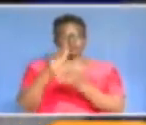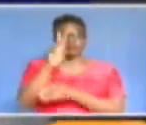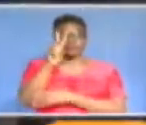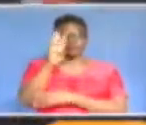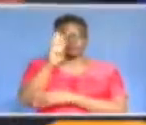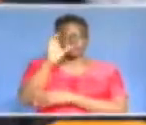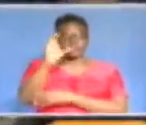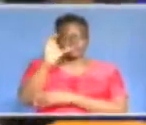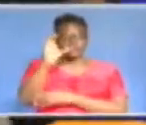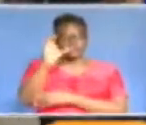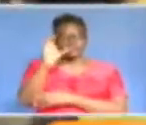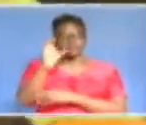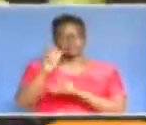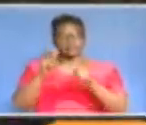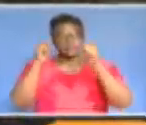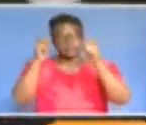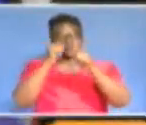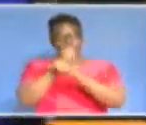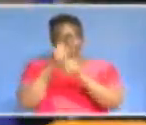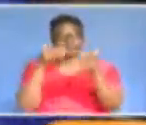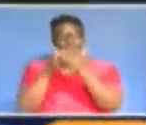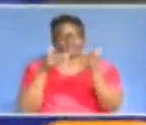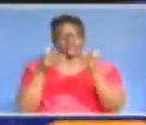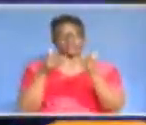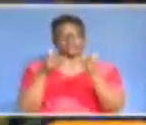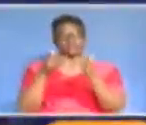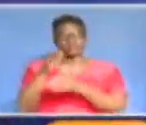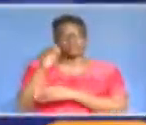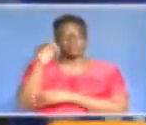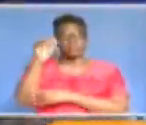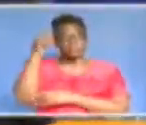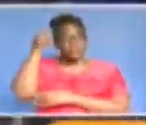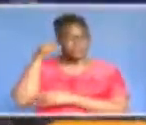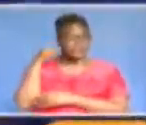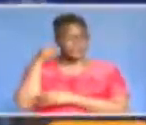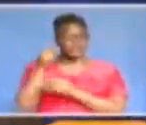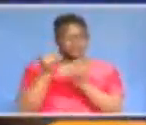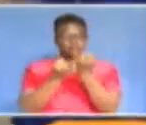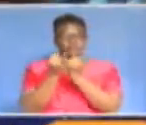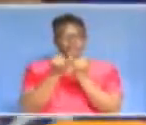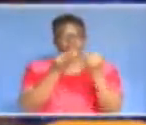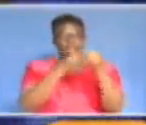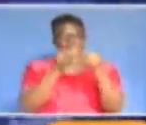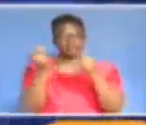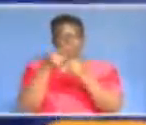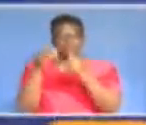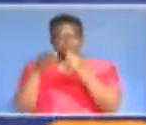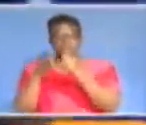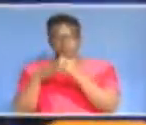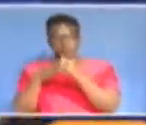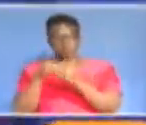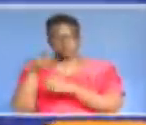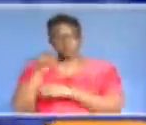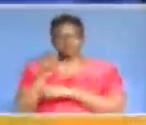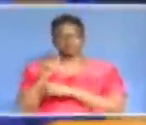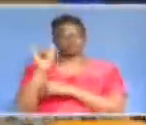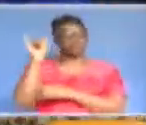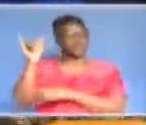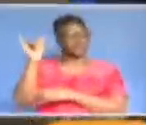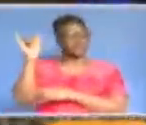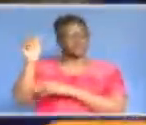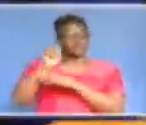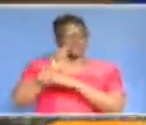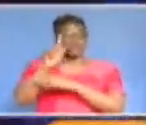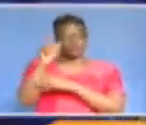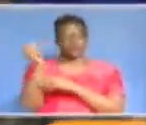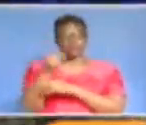Super Bantam title defense against Mexican Yamileth Mercado on Saturday, 8th September. Zarika has been away for training for a